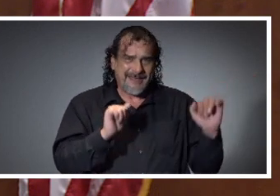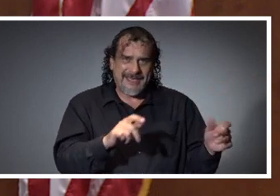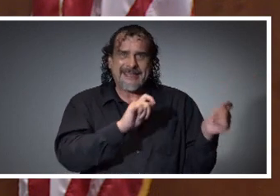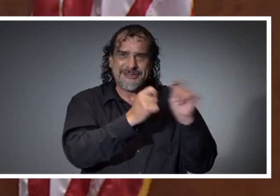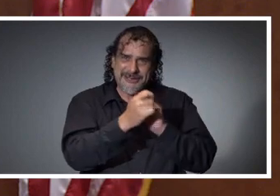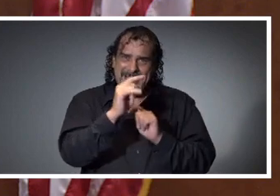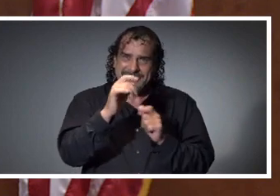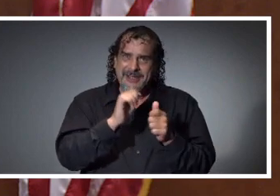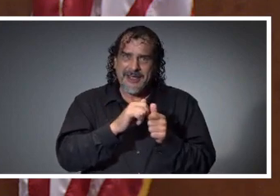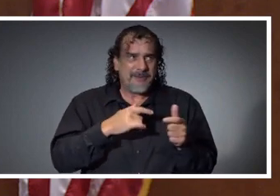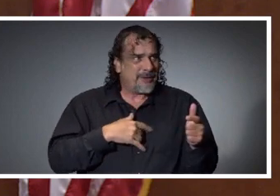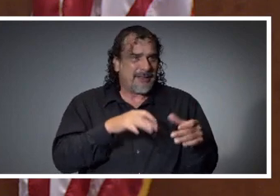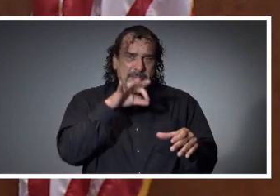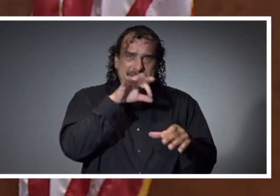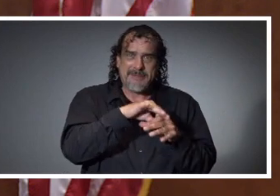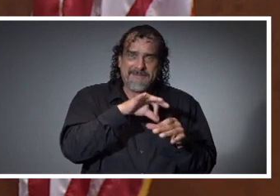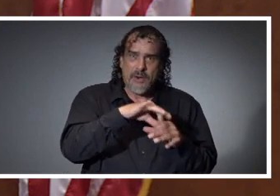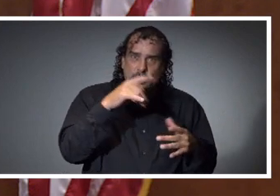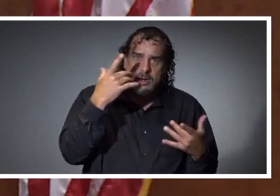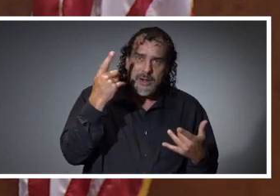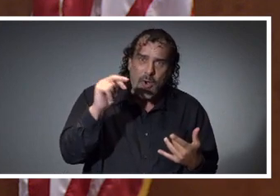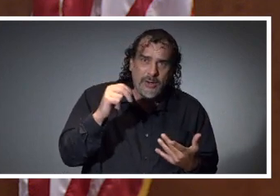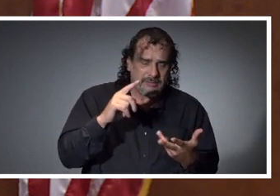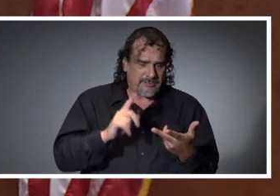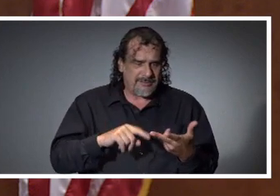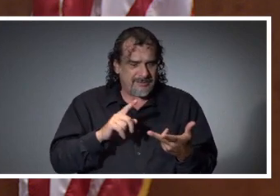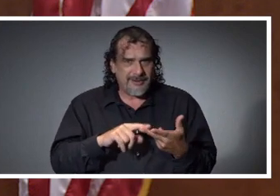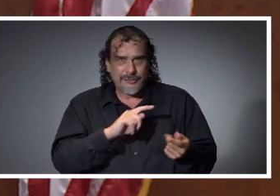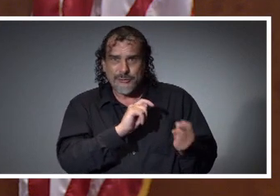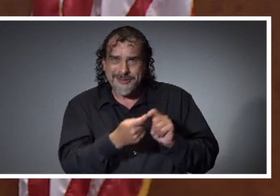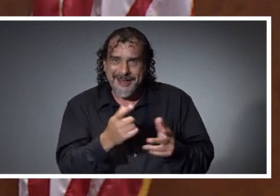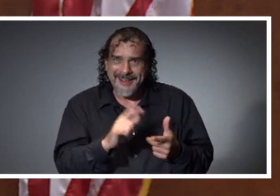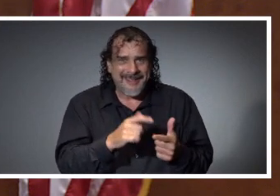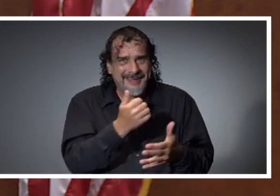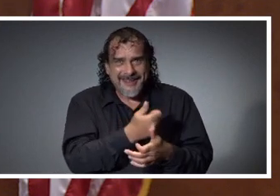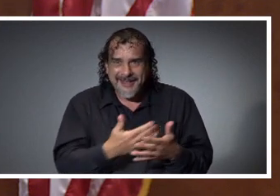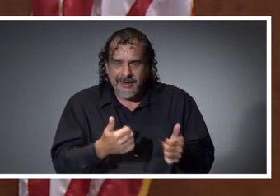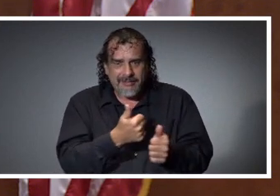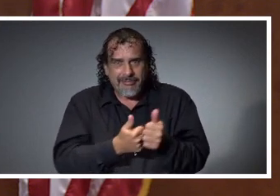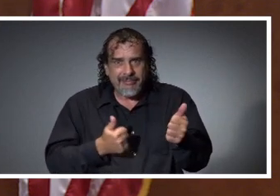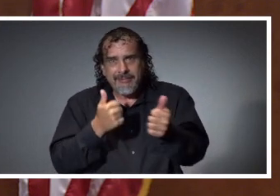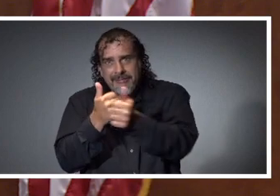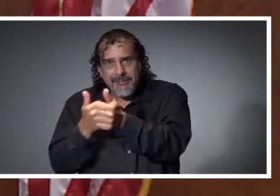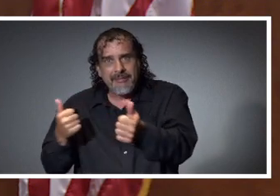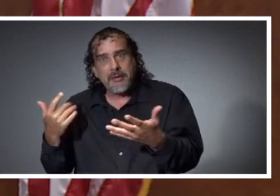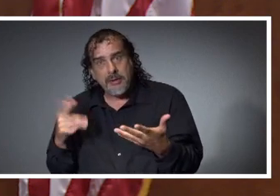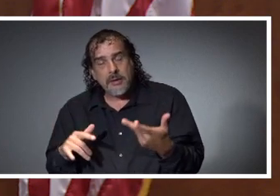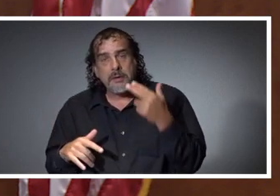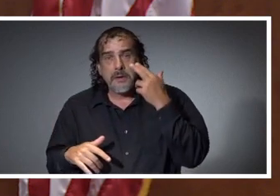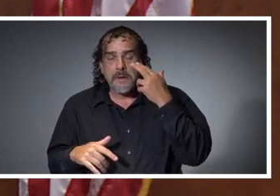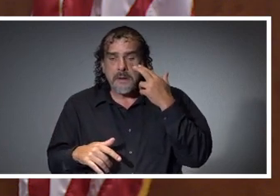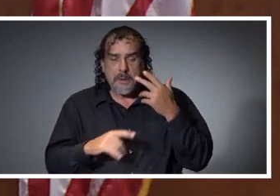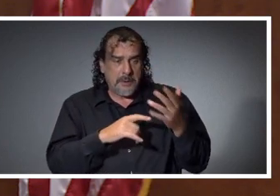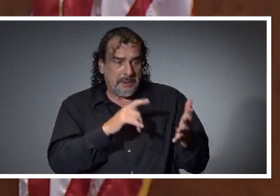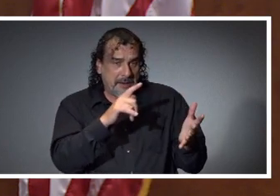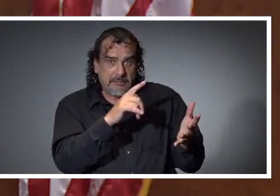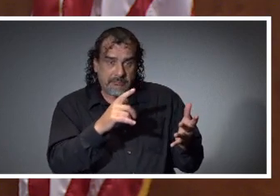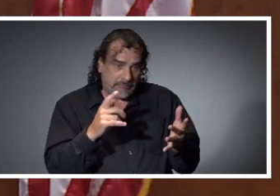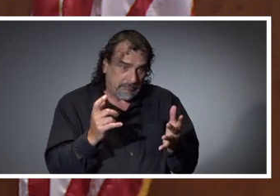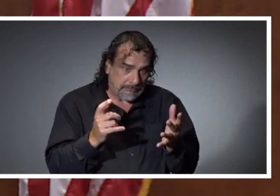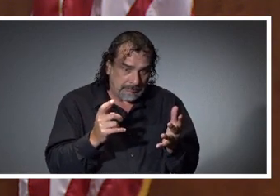do so, they got to get the votes to do it. And I felt like when they recognized that after their first attempt